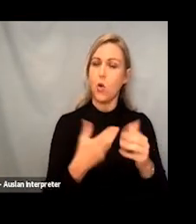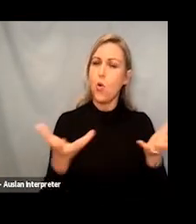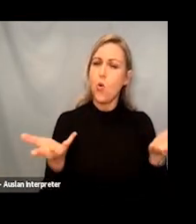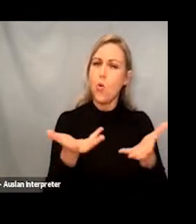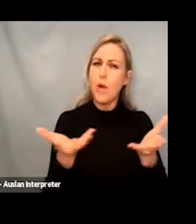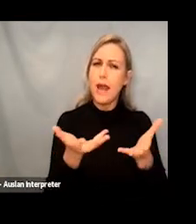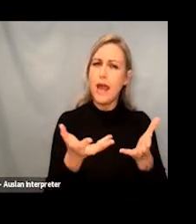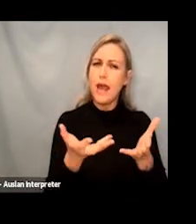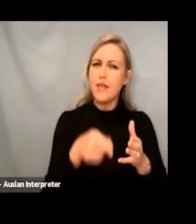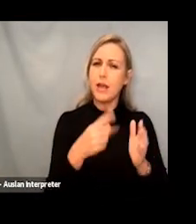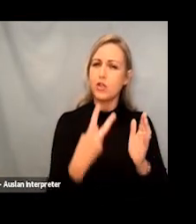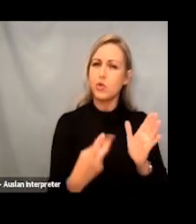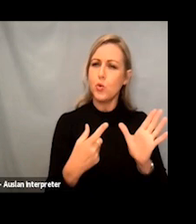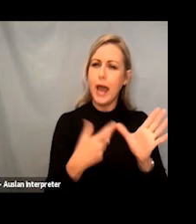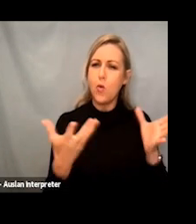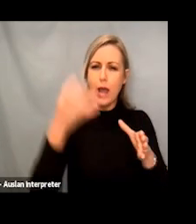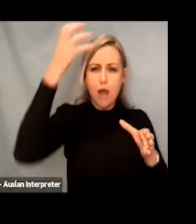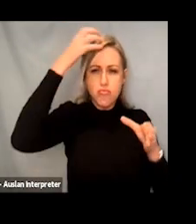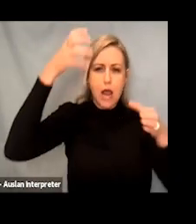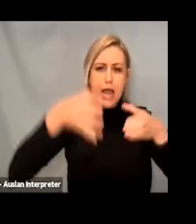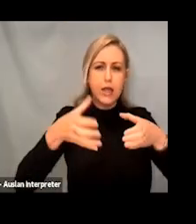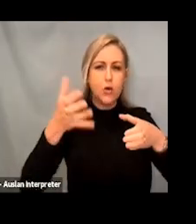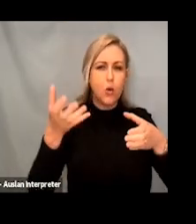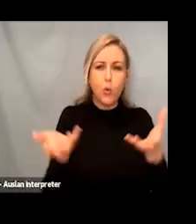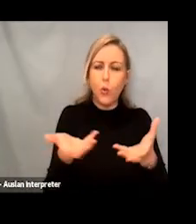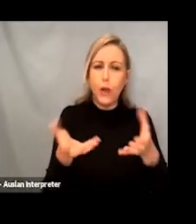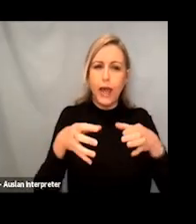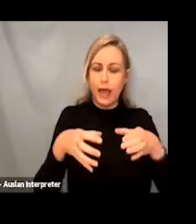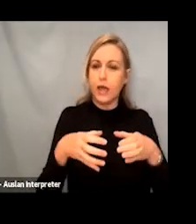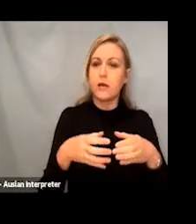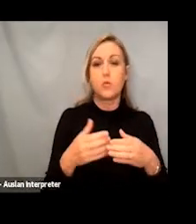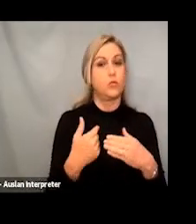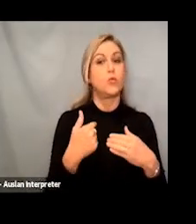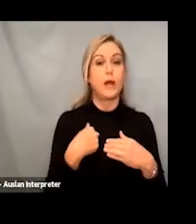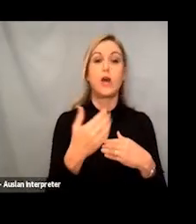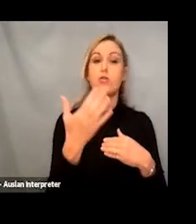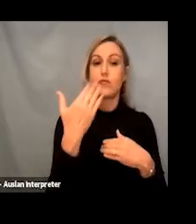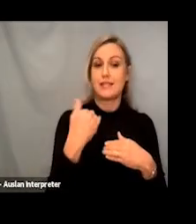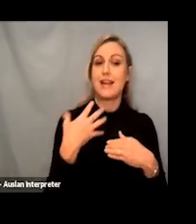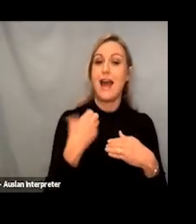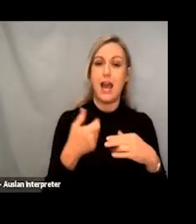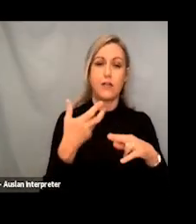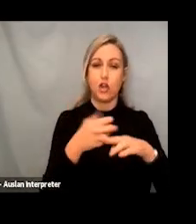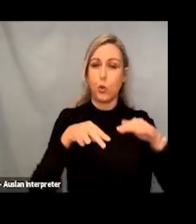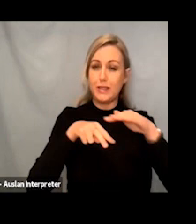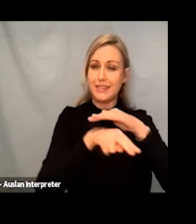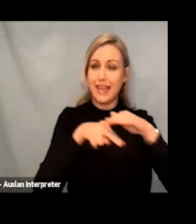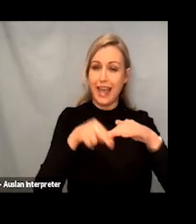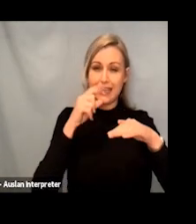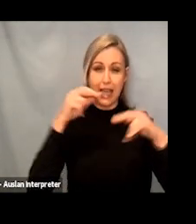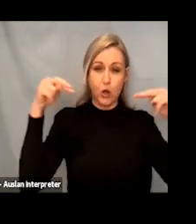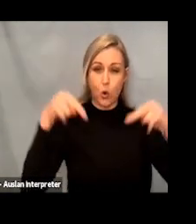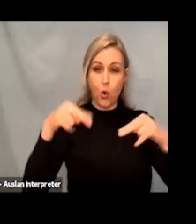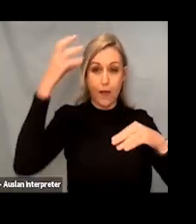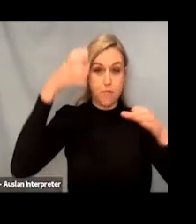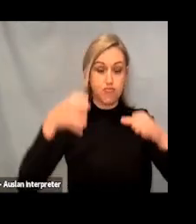serotonin receptor in the brain? Well, the latest in vivo human brain imaging work has